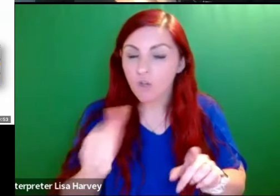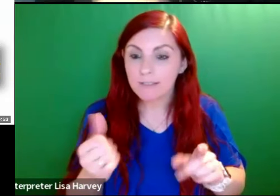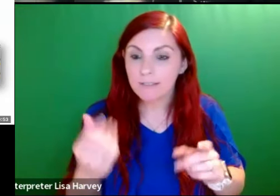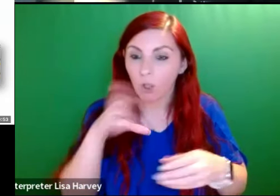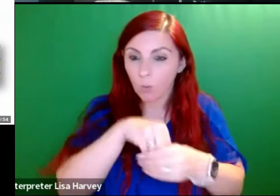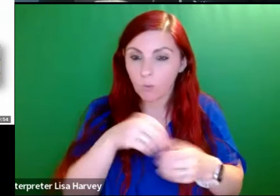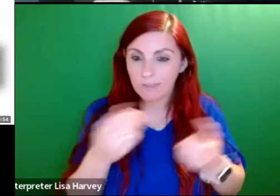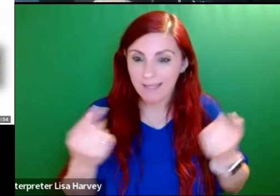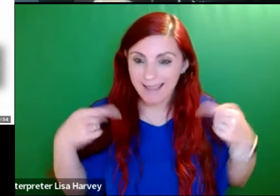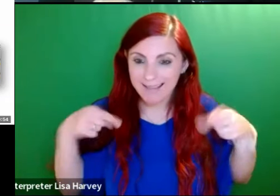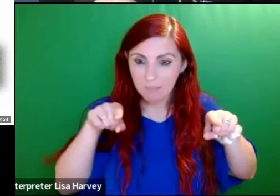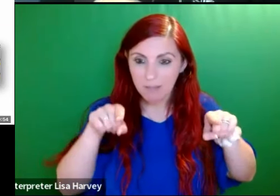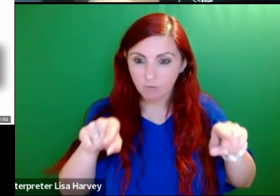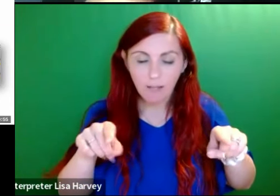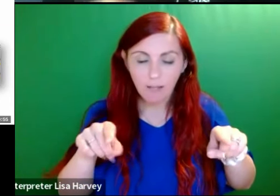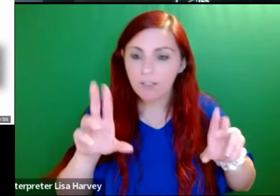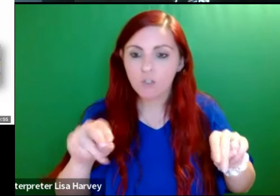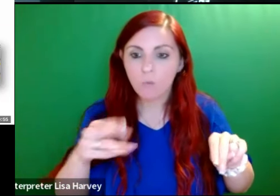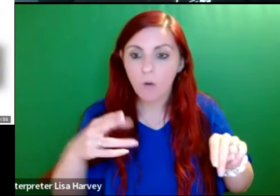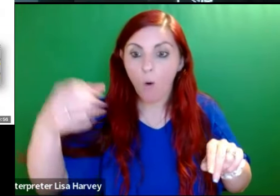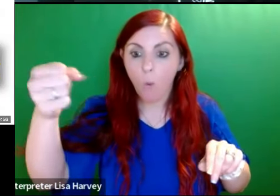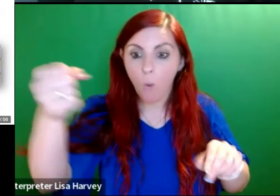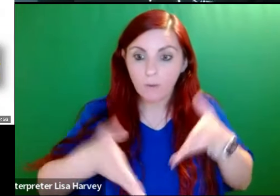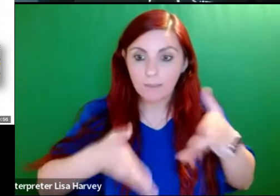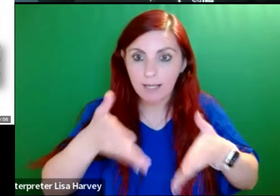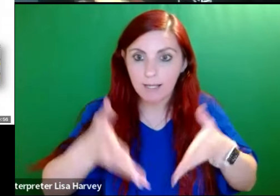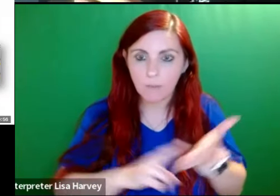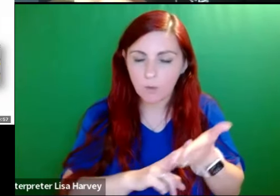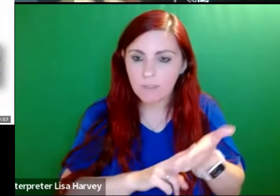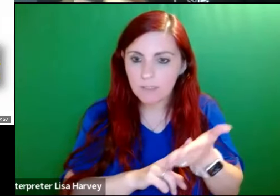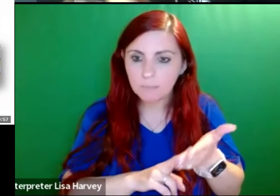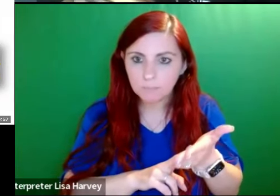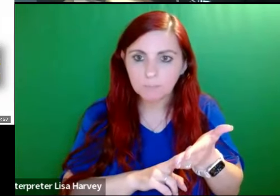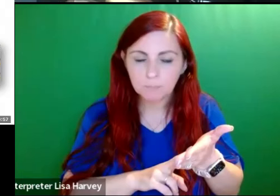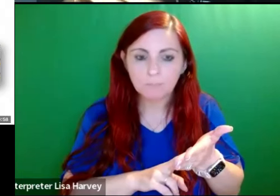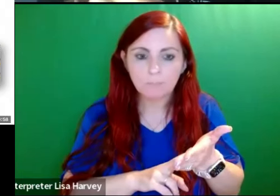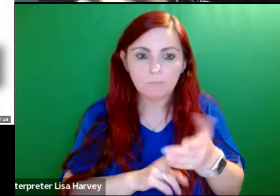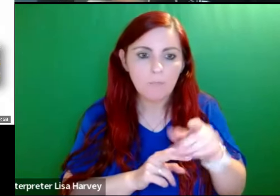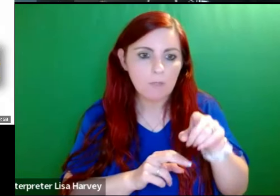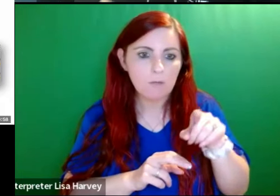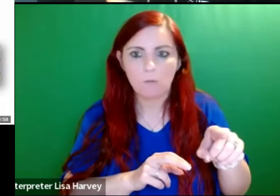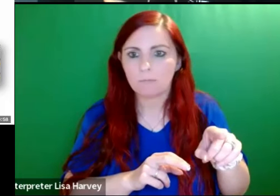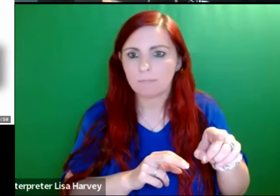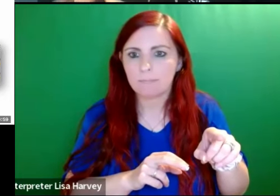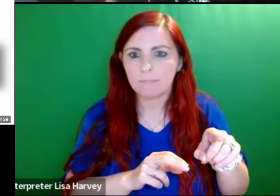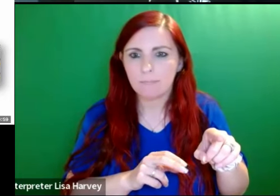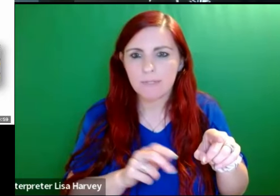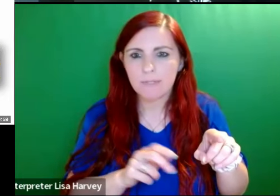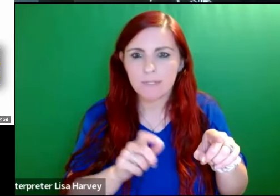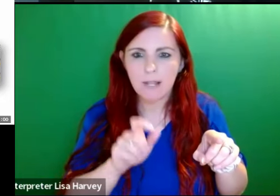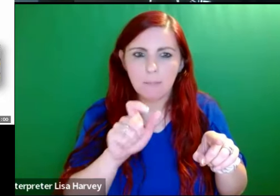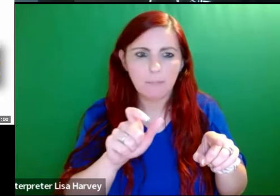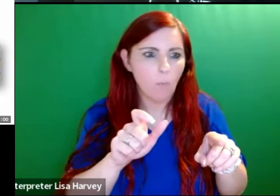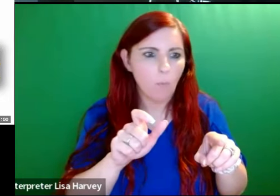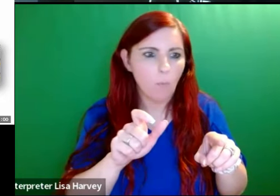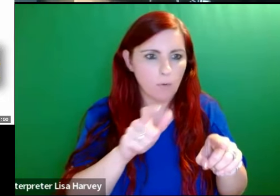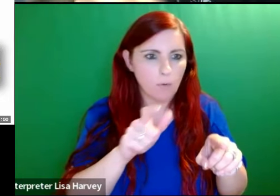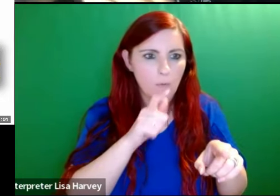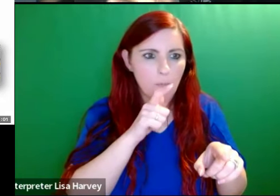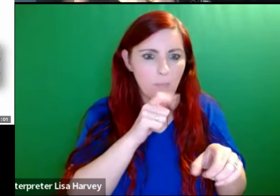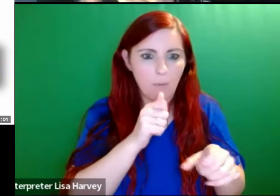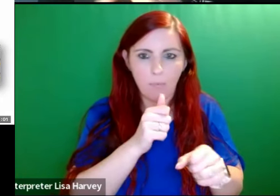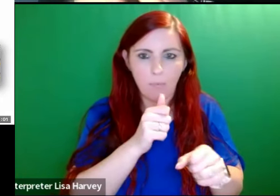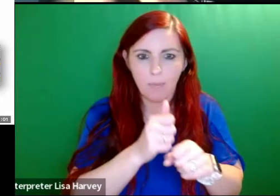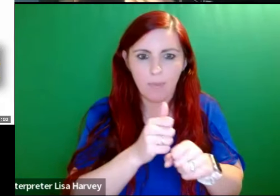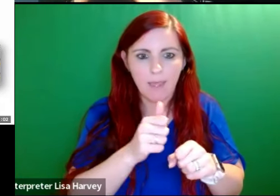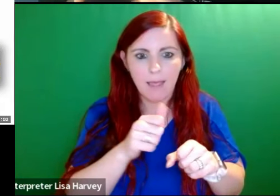the non-dominant hand is not engaged at all. So it has something to say maybe about boys, placement,